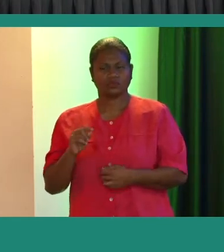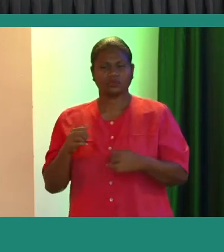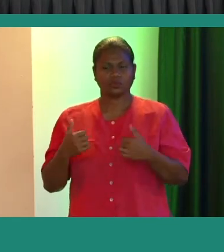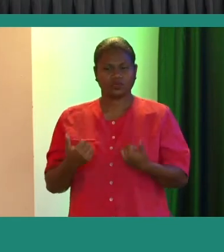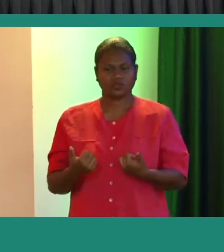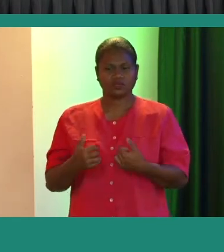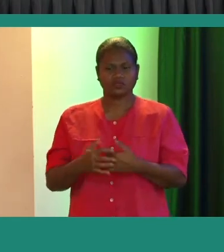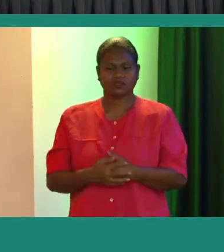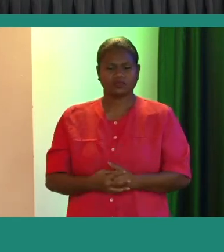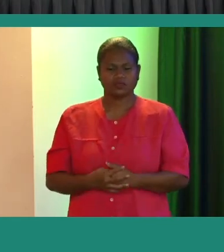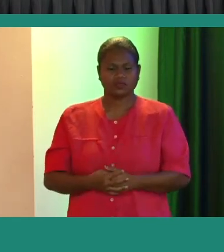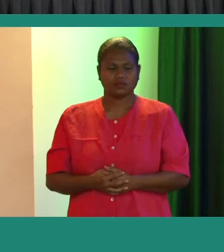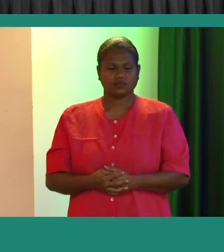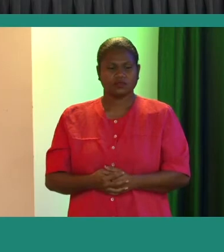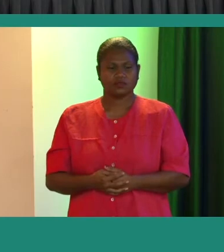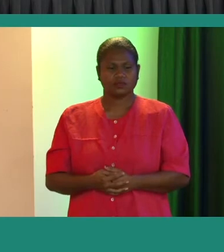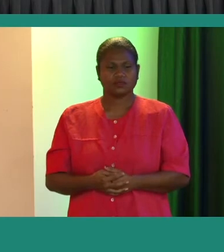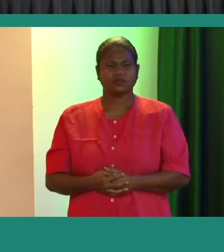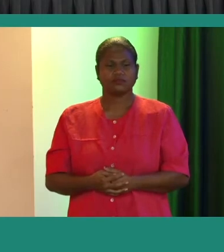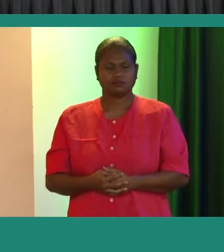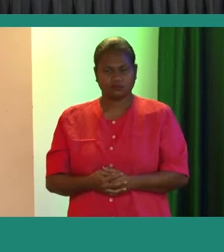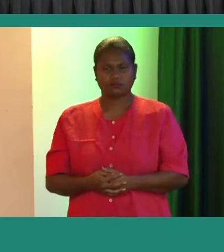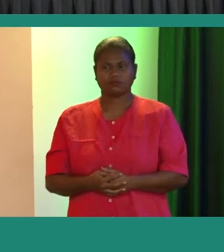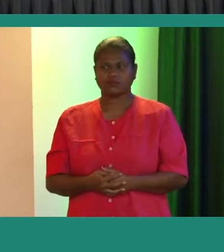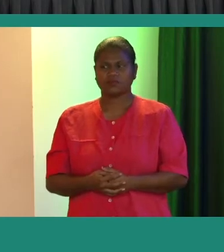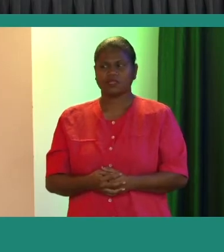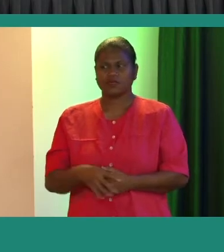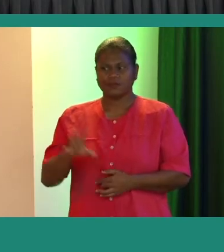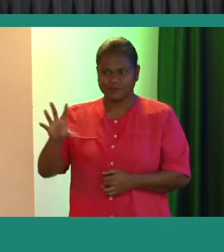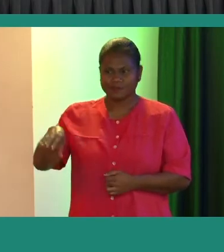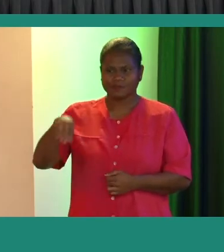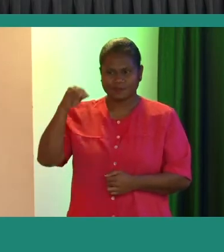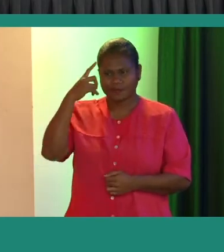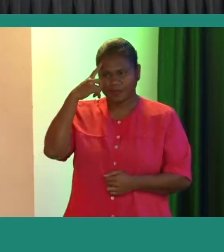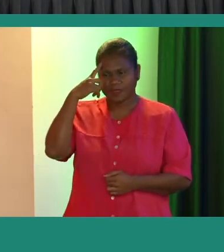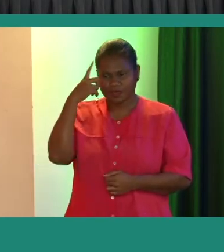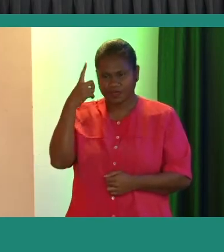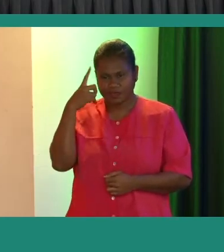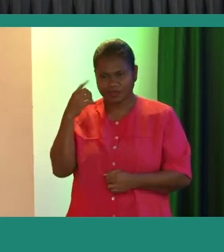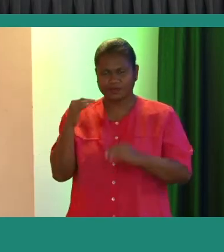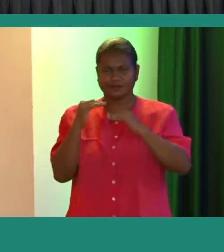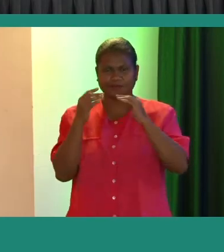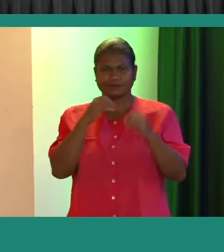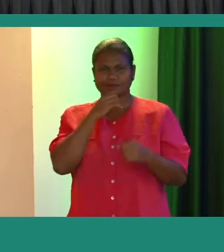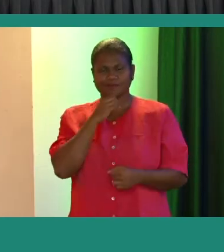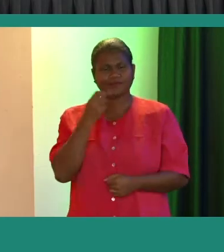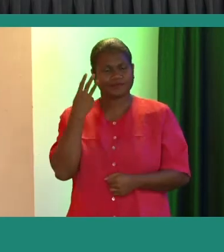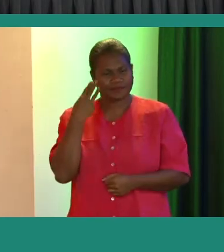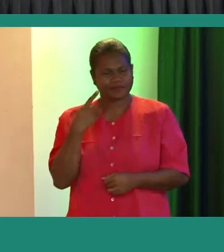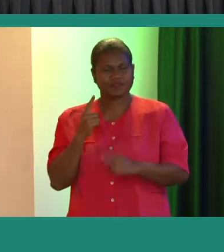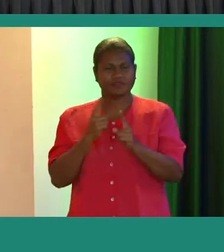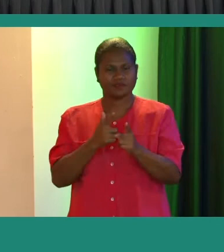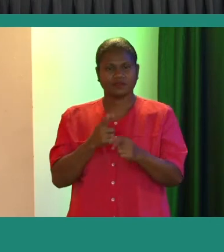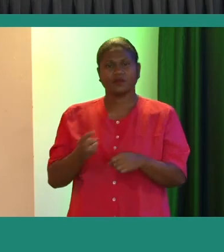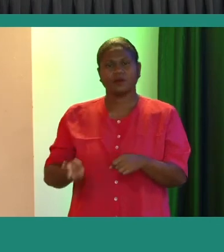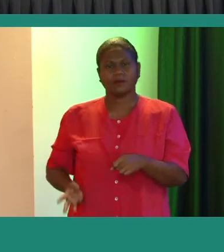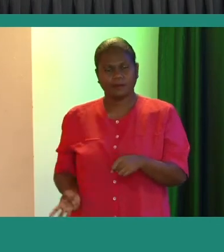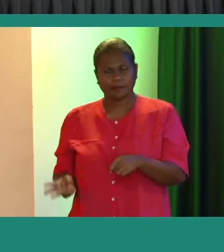of taken this on board, or they have people. We also have Morobe that has come on